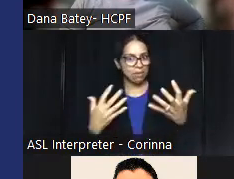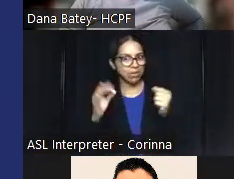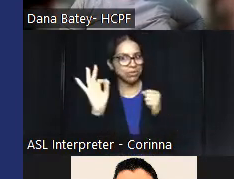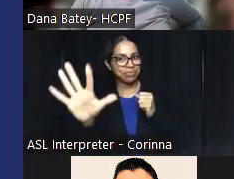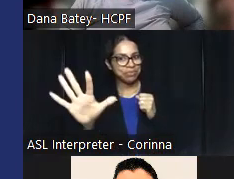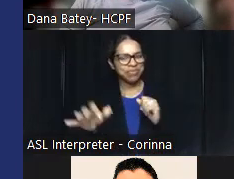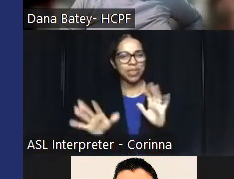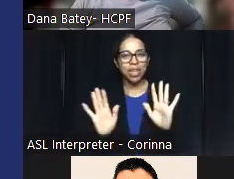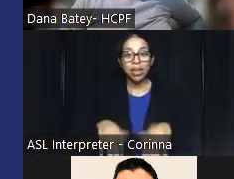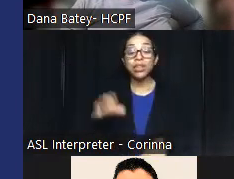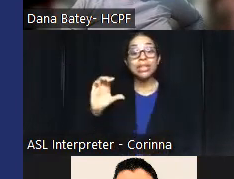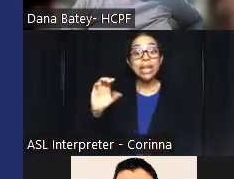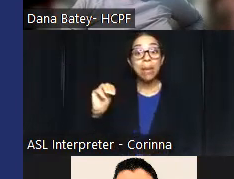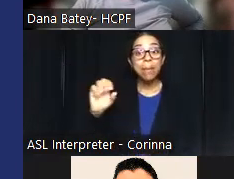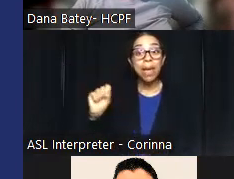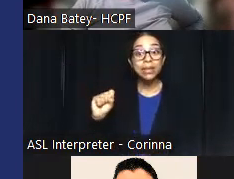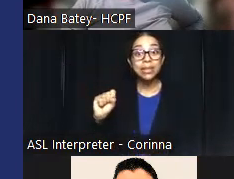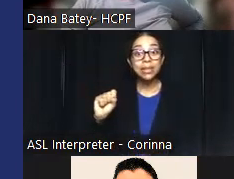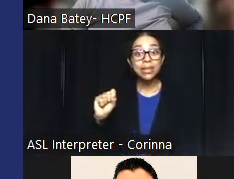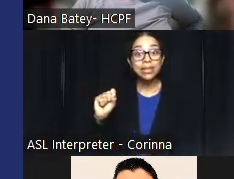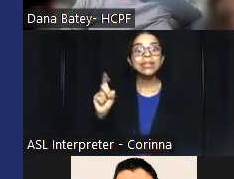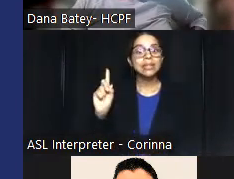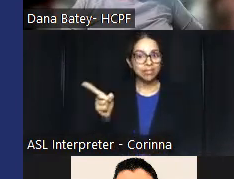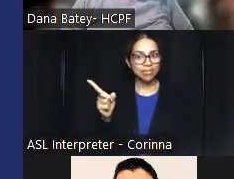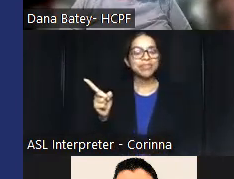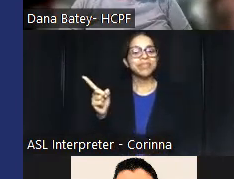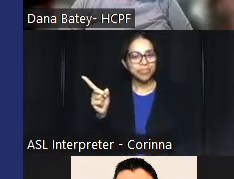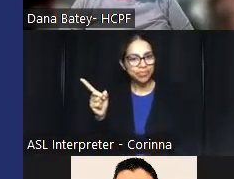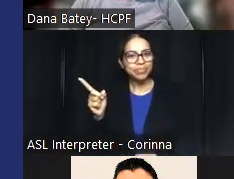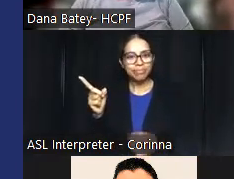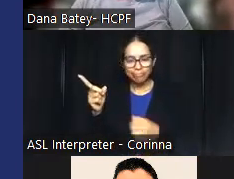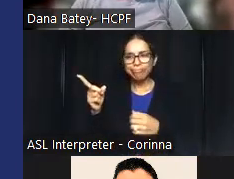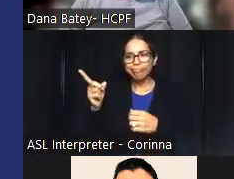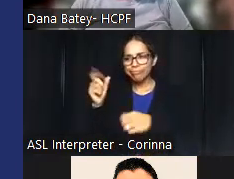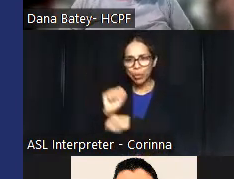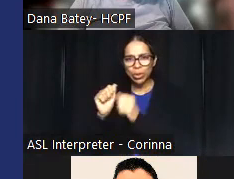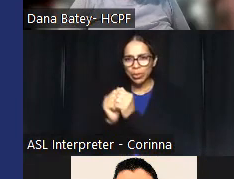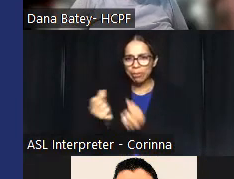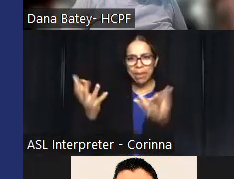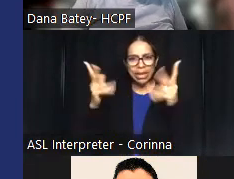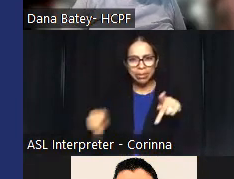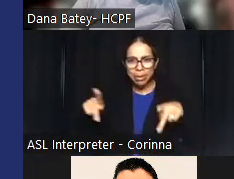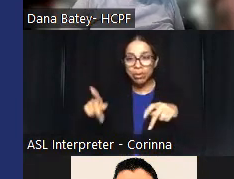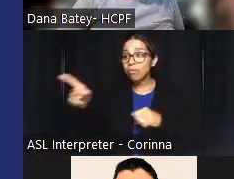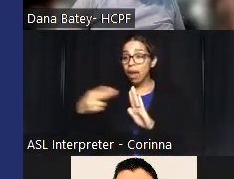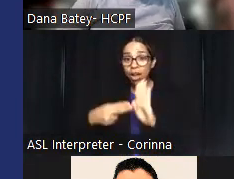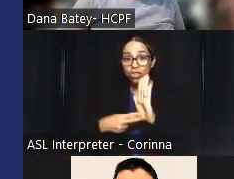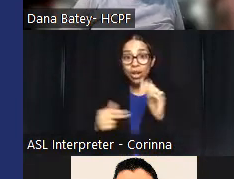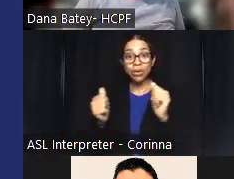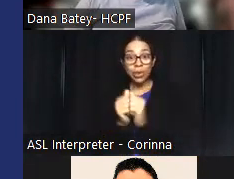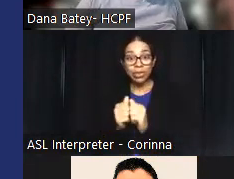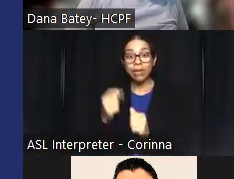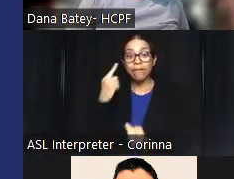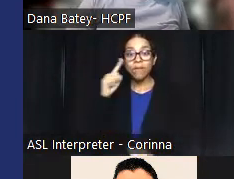CMS, they hold a lot of hands and they contract out to for-profit vendors. And so